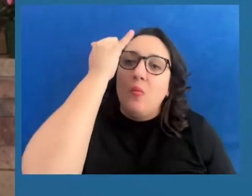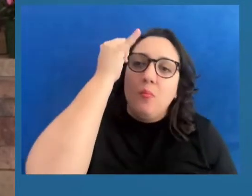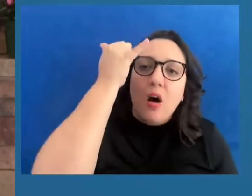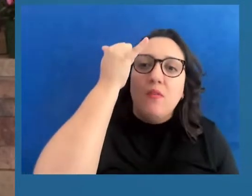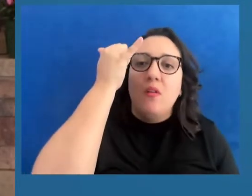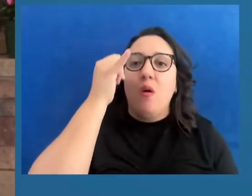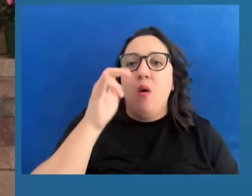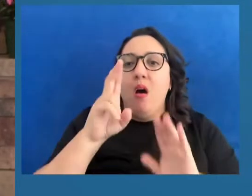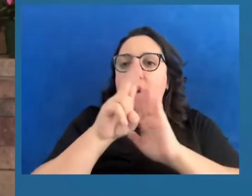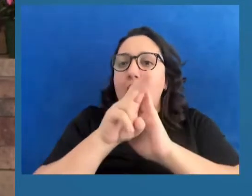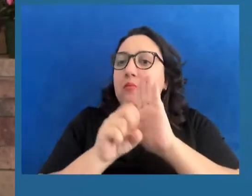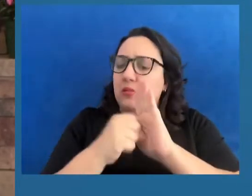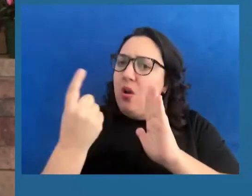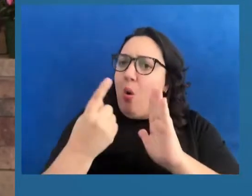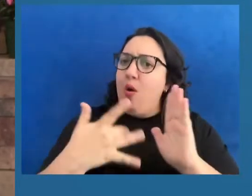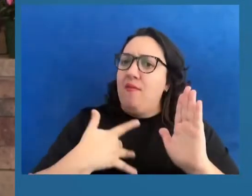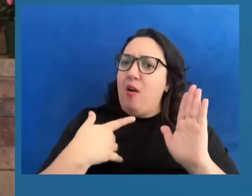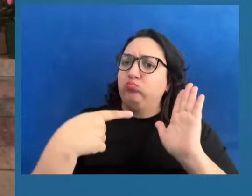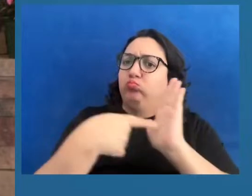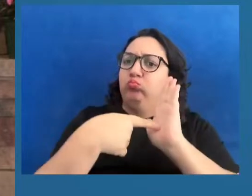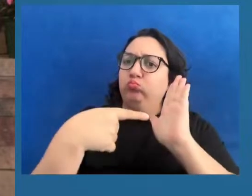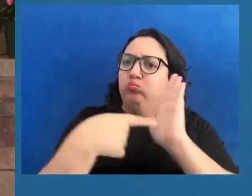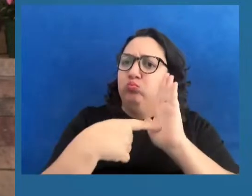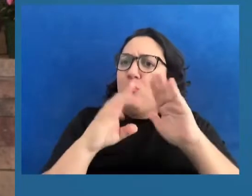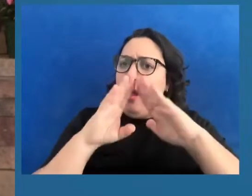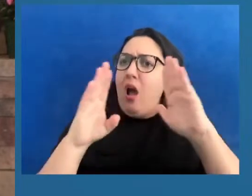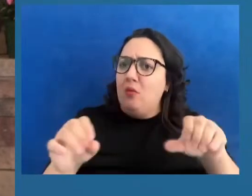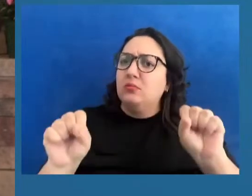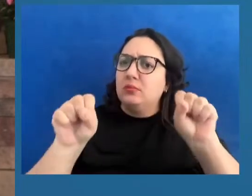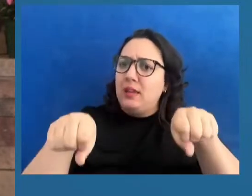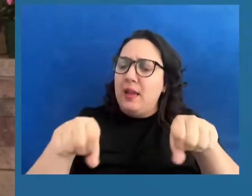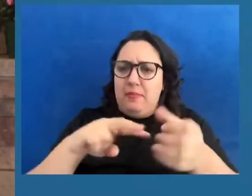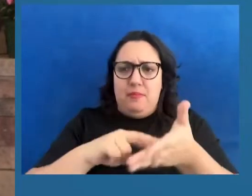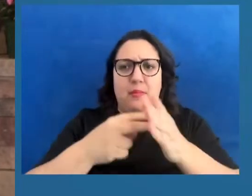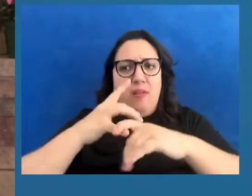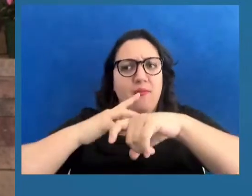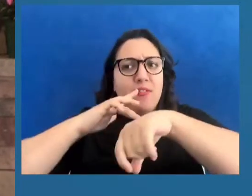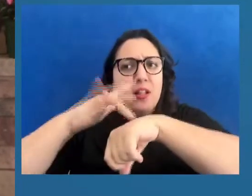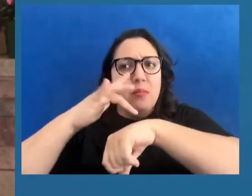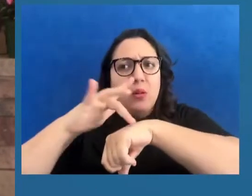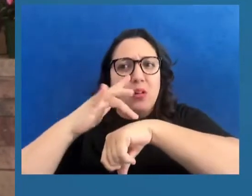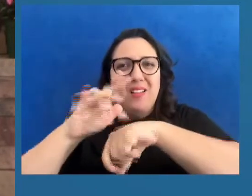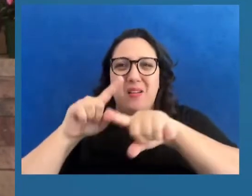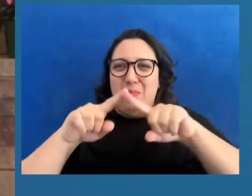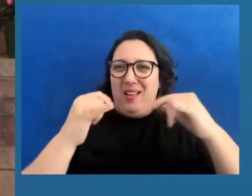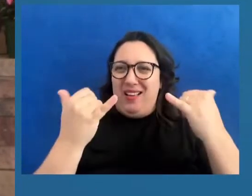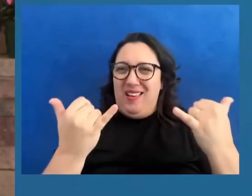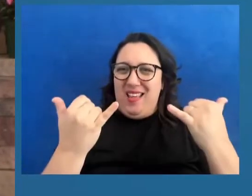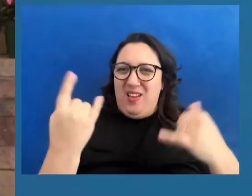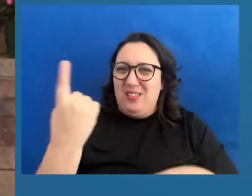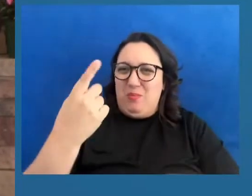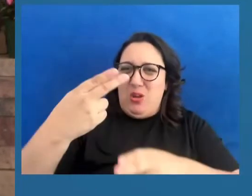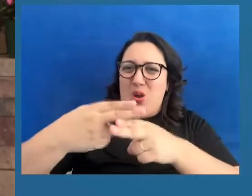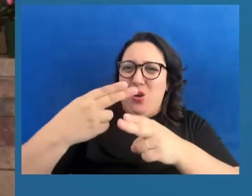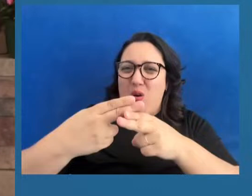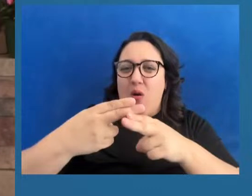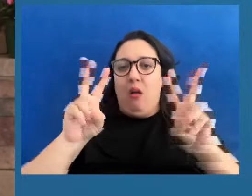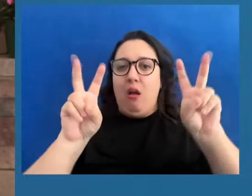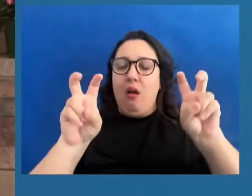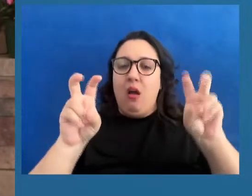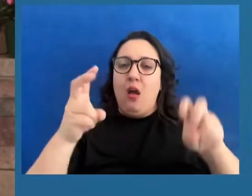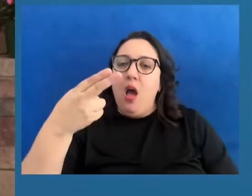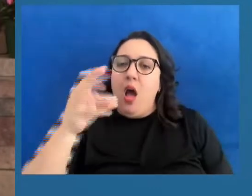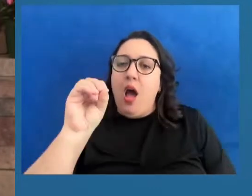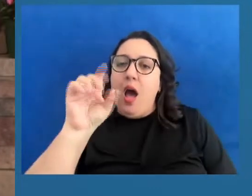And that was good. That meant you had the options available to you. But now we have what is called a hot market. It sounds good.